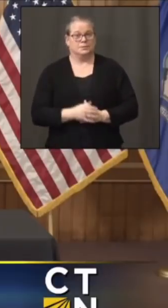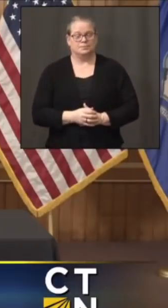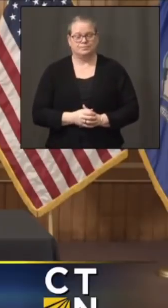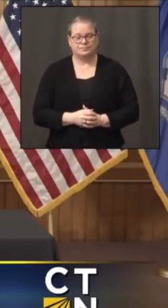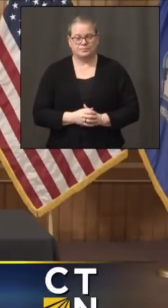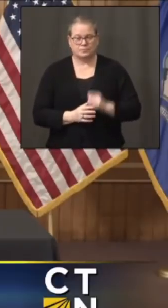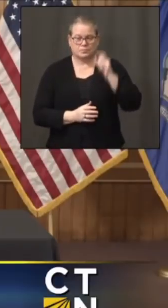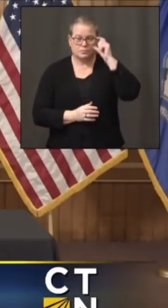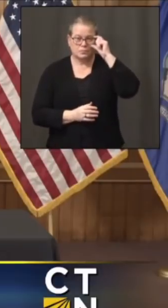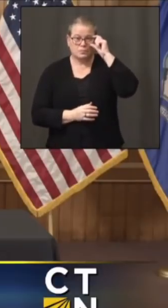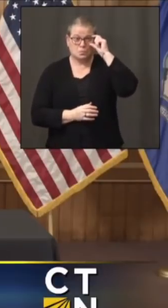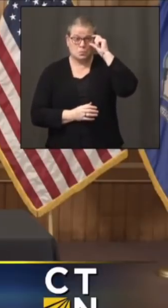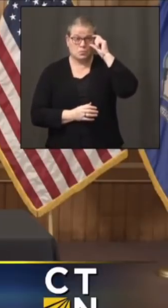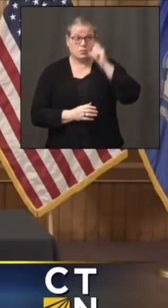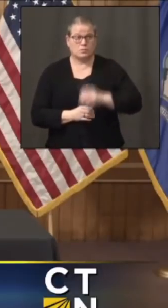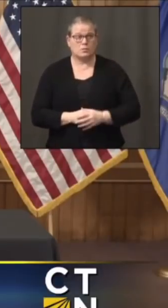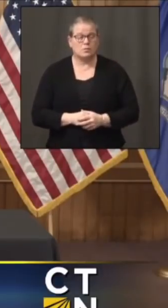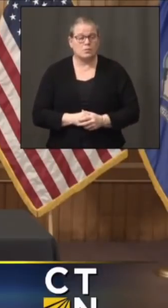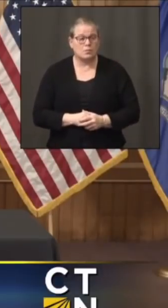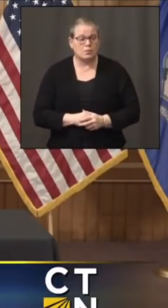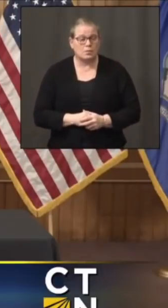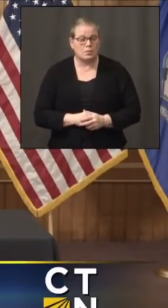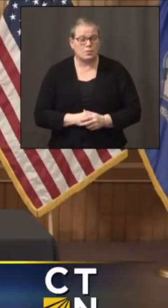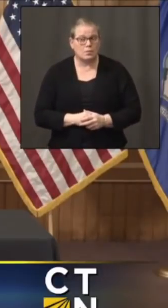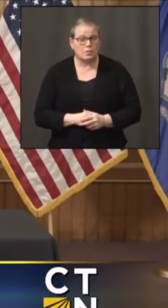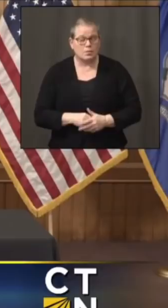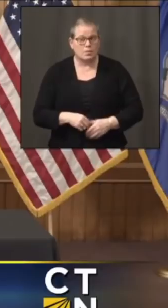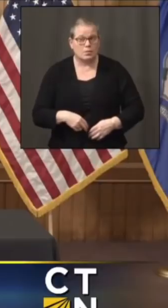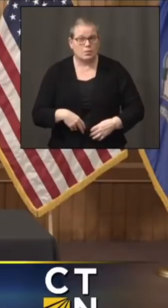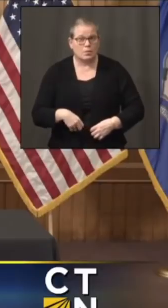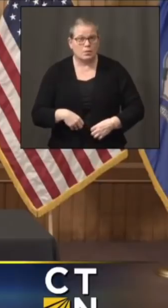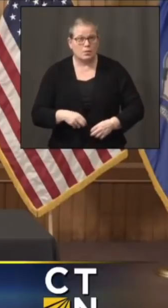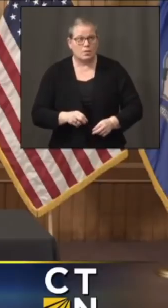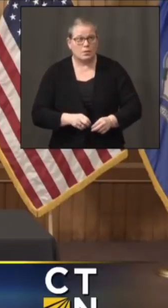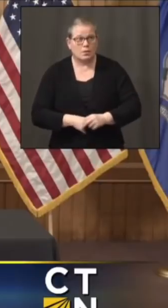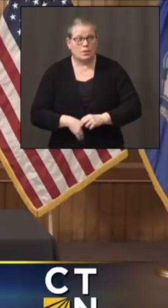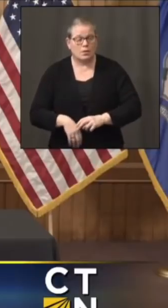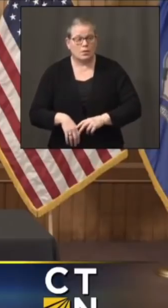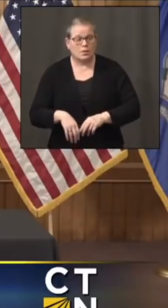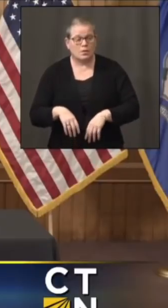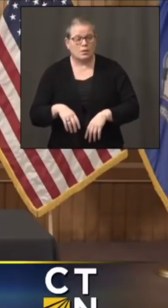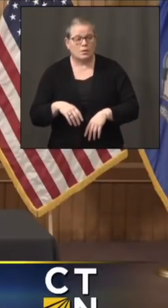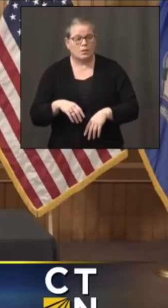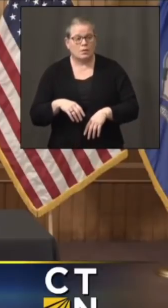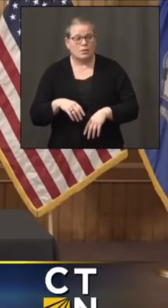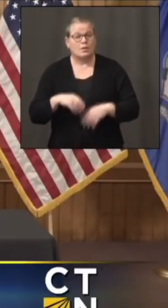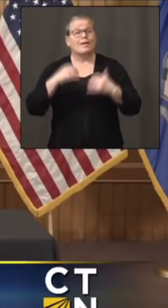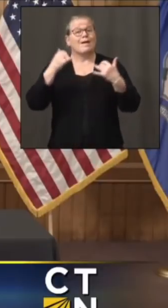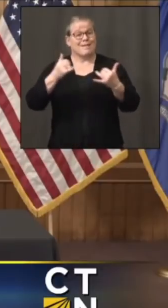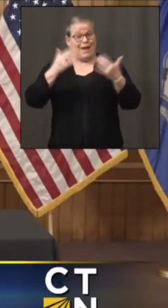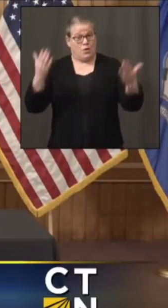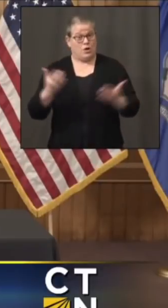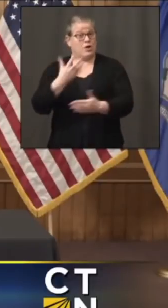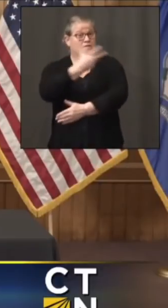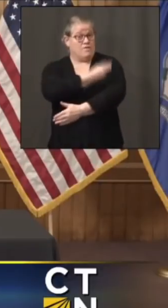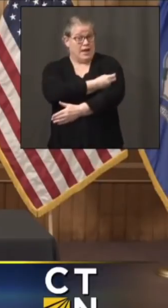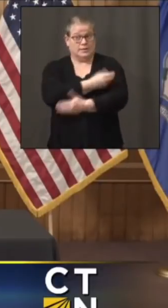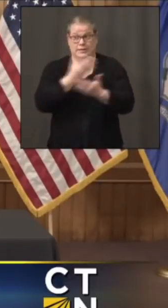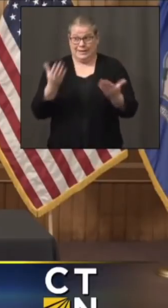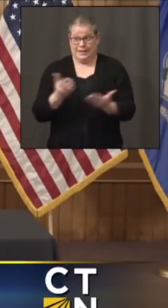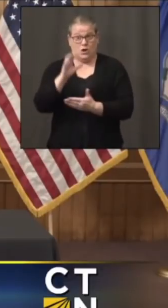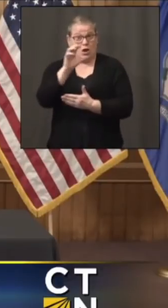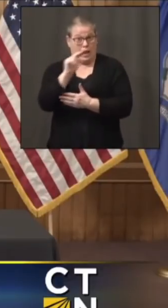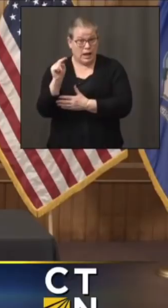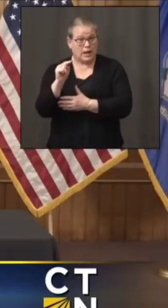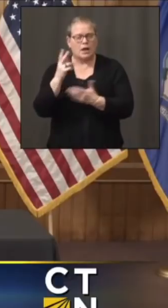Now that you have the vaccine rolling into Connecticut, describe the safeguards that are in place. A truck